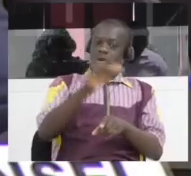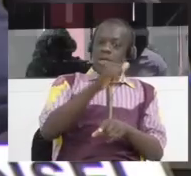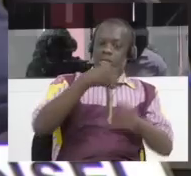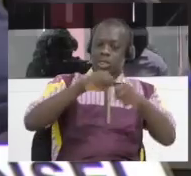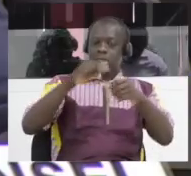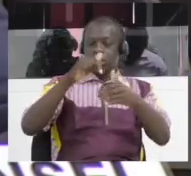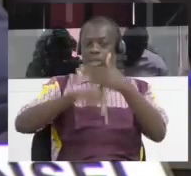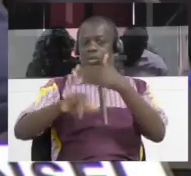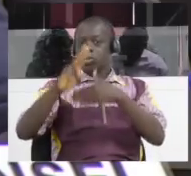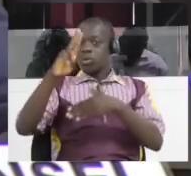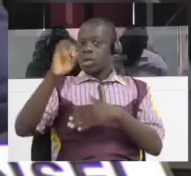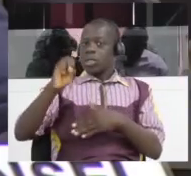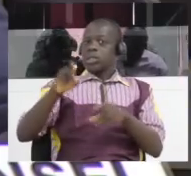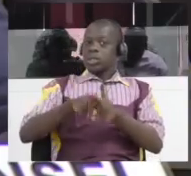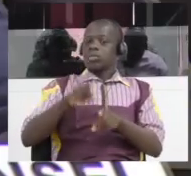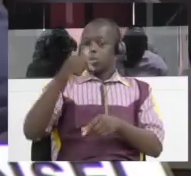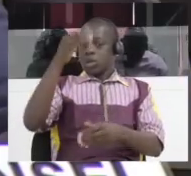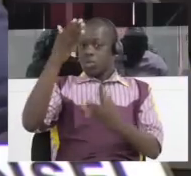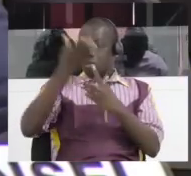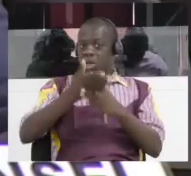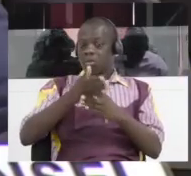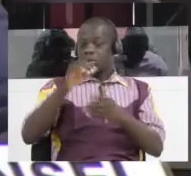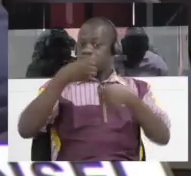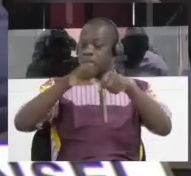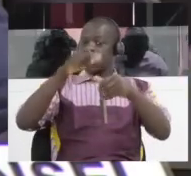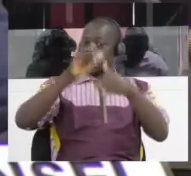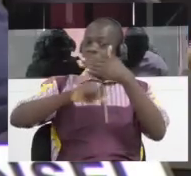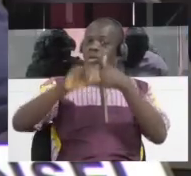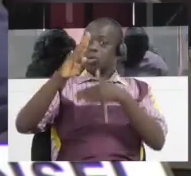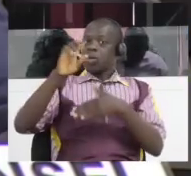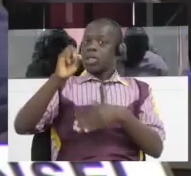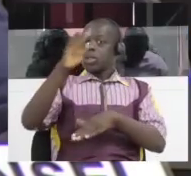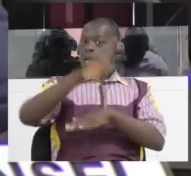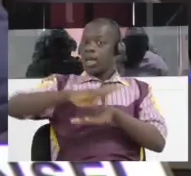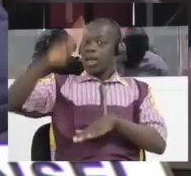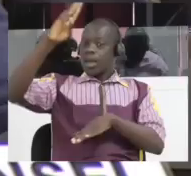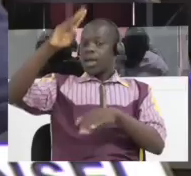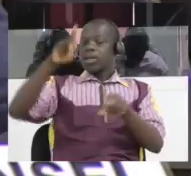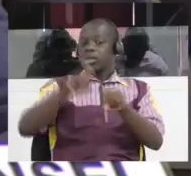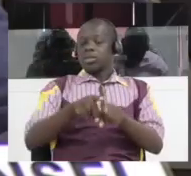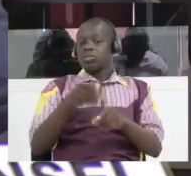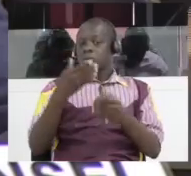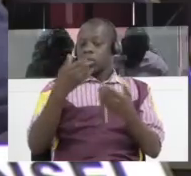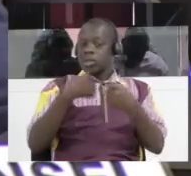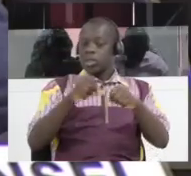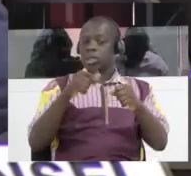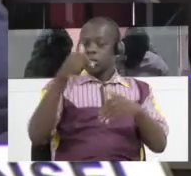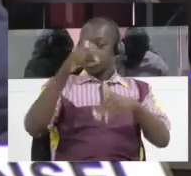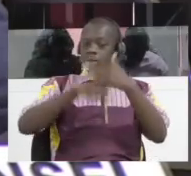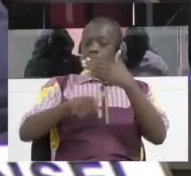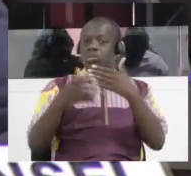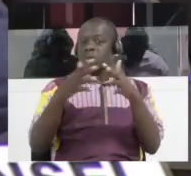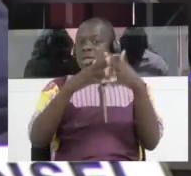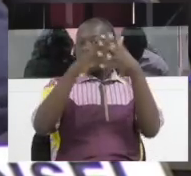U.S., and that you believe that the training in the U.S. was higher. But this group of officers, because they trained in the British